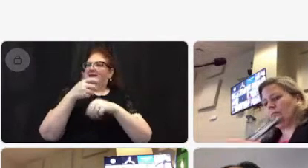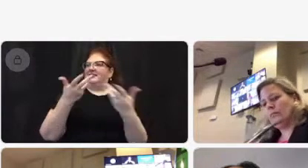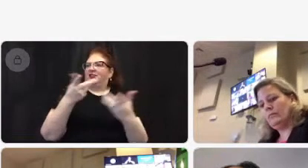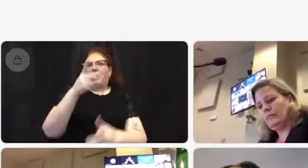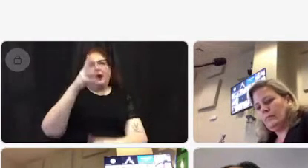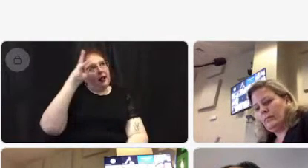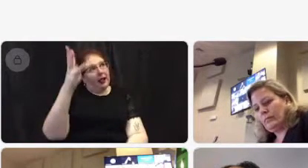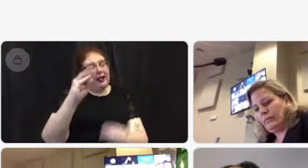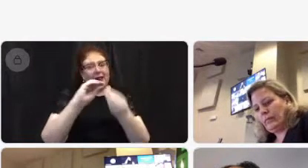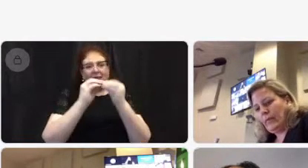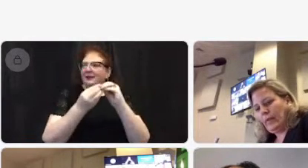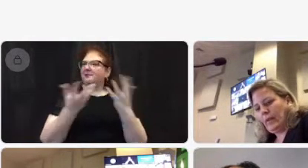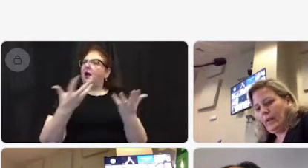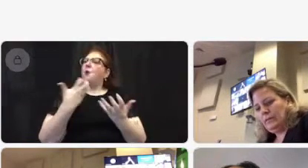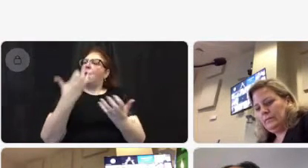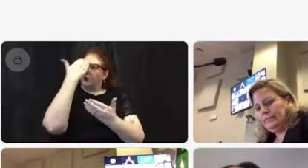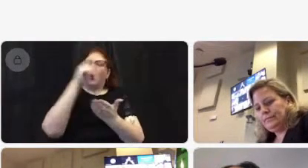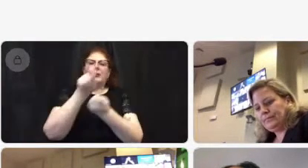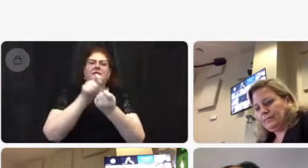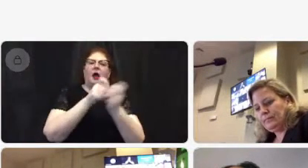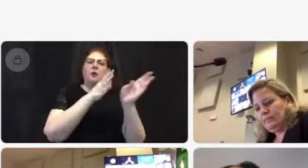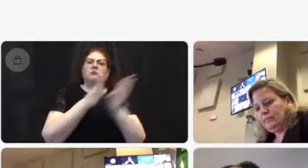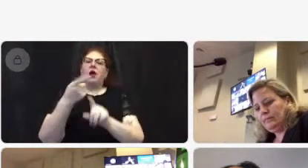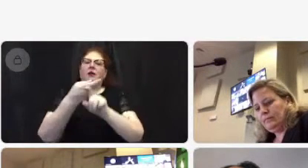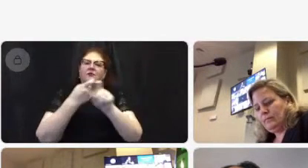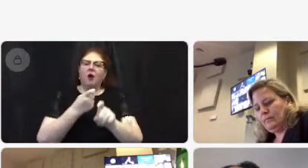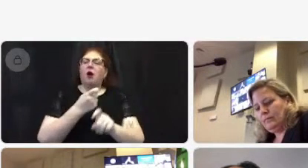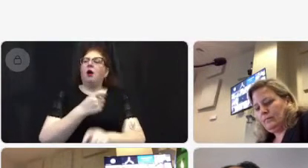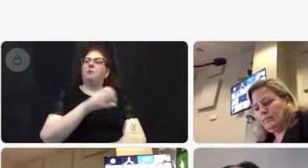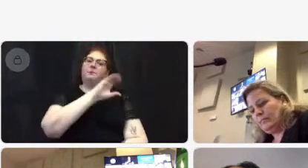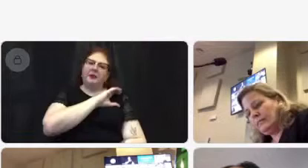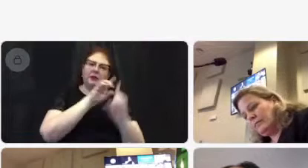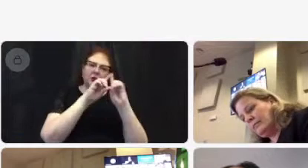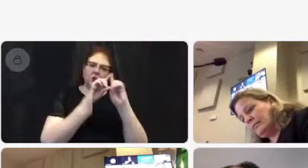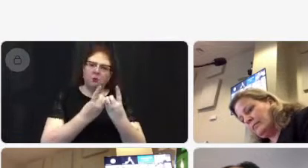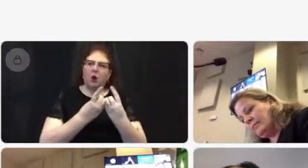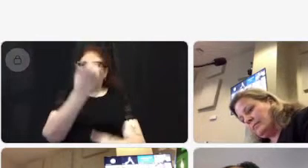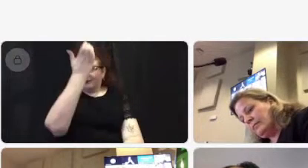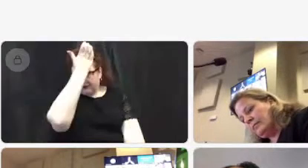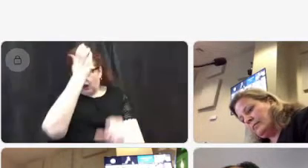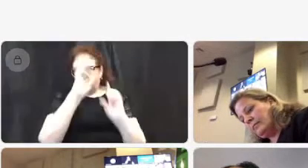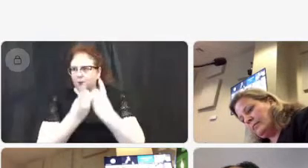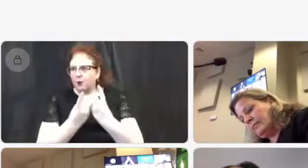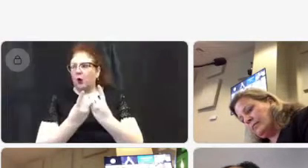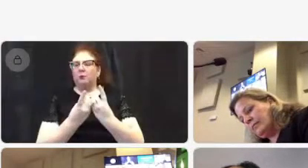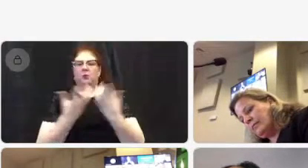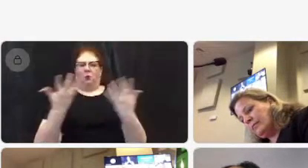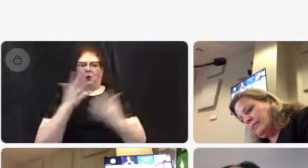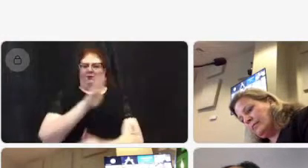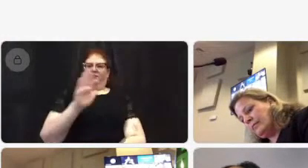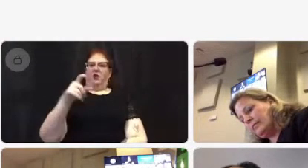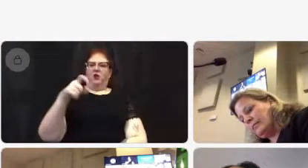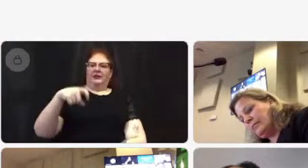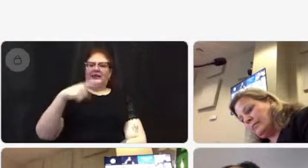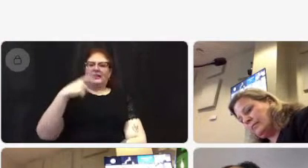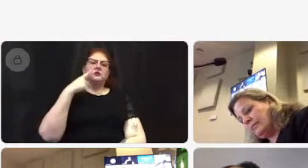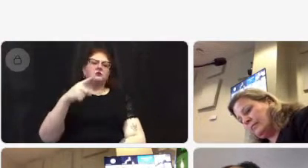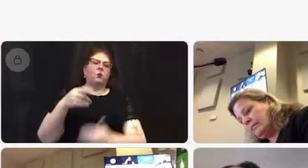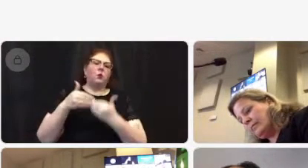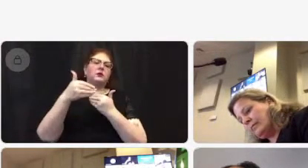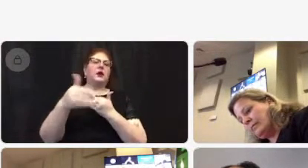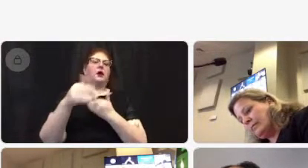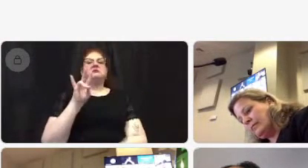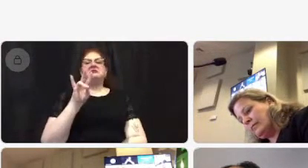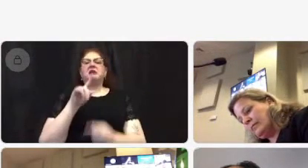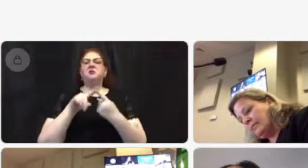from the fire department and the police department about what they think the needs are over the next 7-8 years.